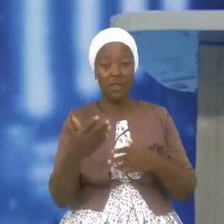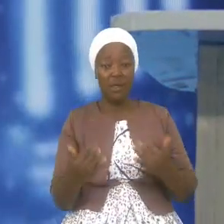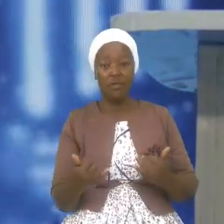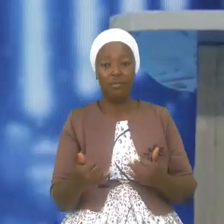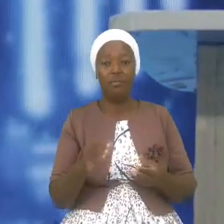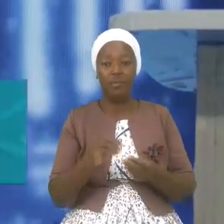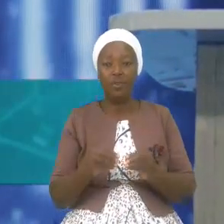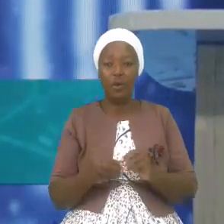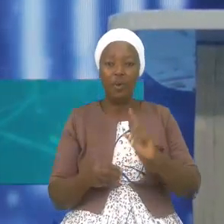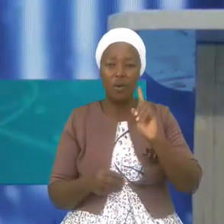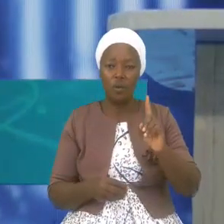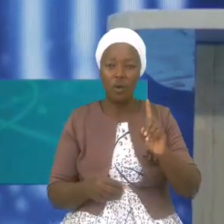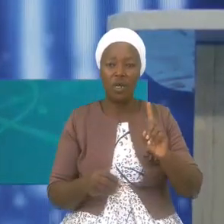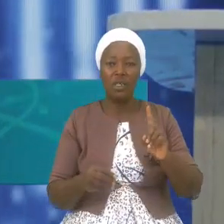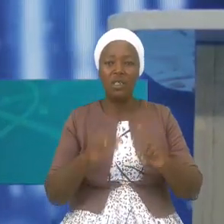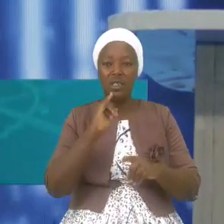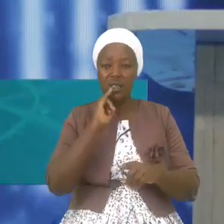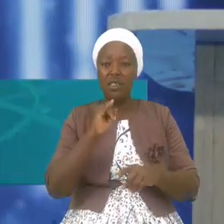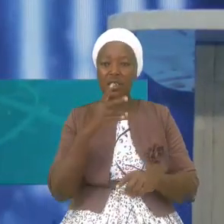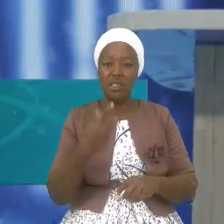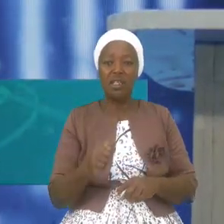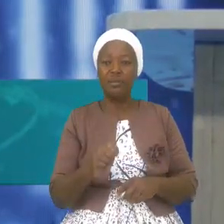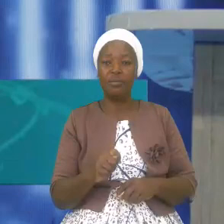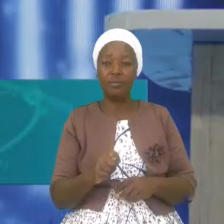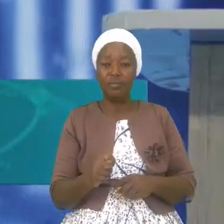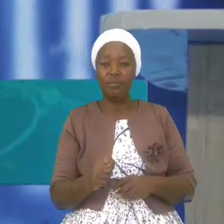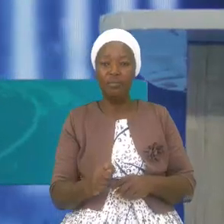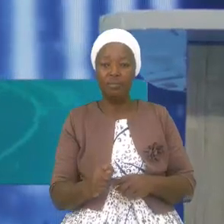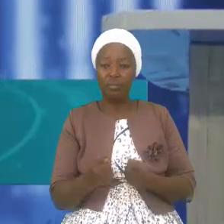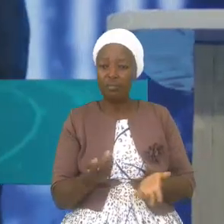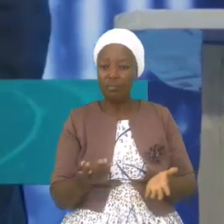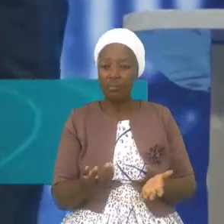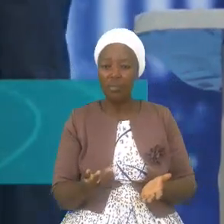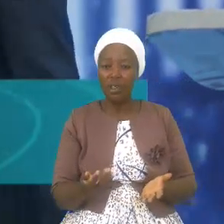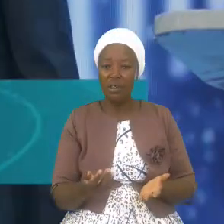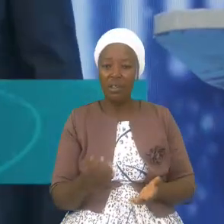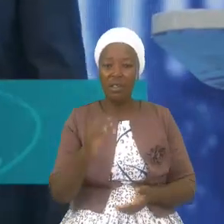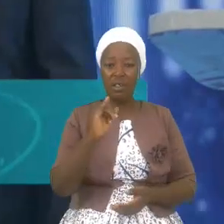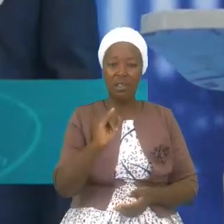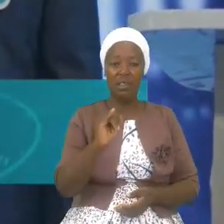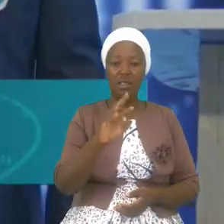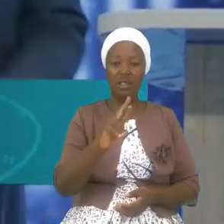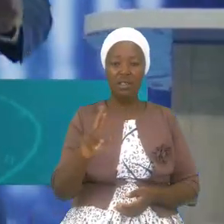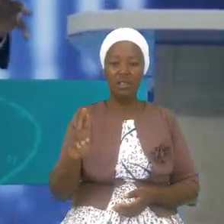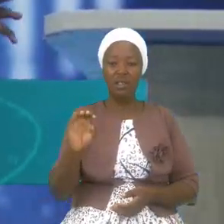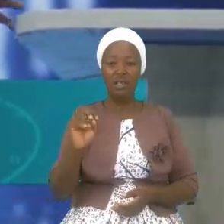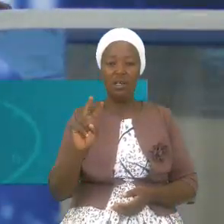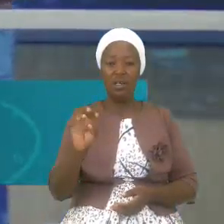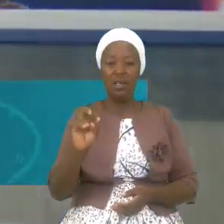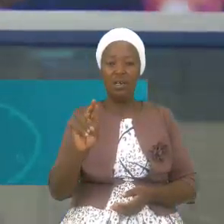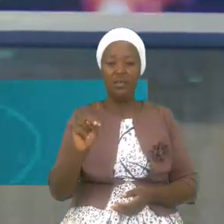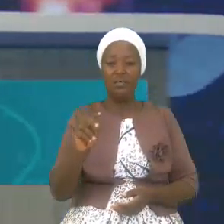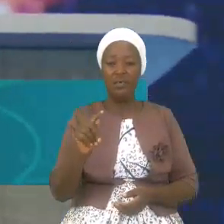and awful, unrestrained profanity. We find Belshazzar and we